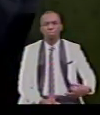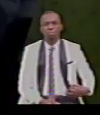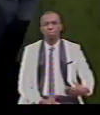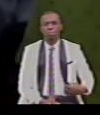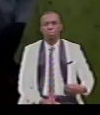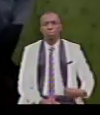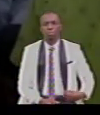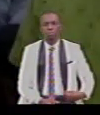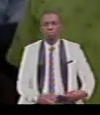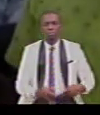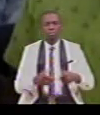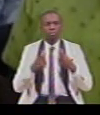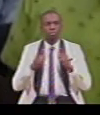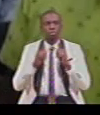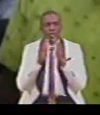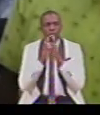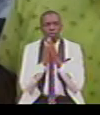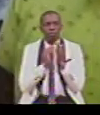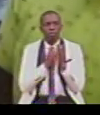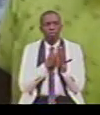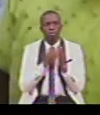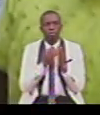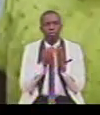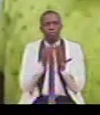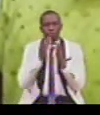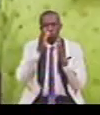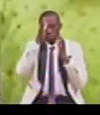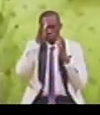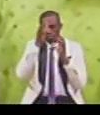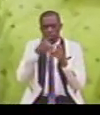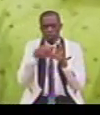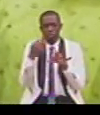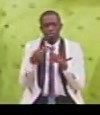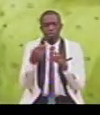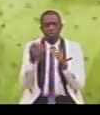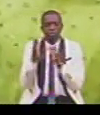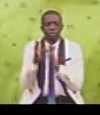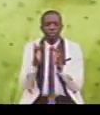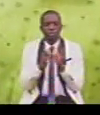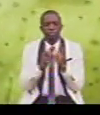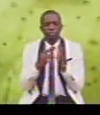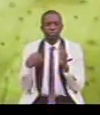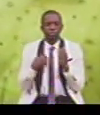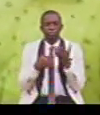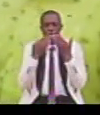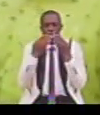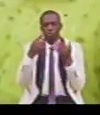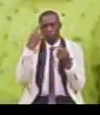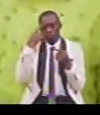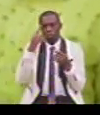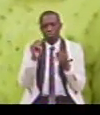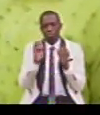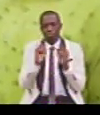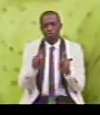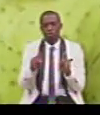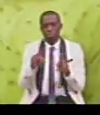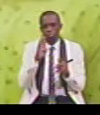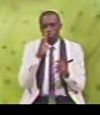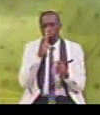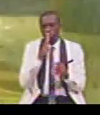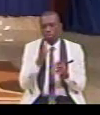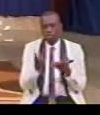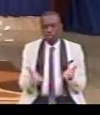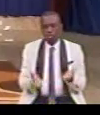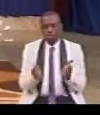Let's close our eyes for prayer. Father, in the name of Jesus, we thank you for the privilege of being here together with your